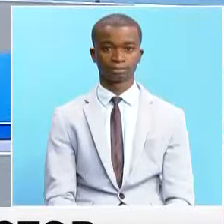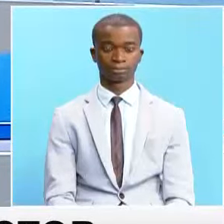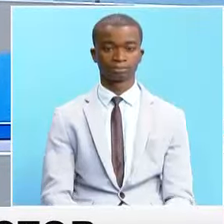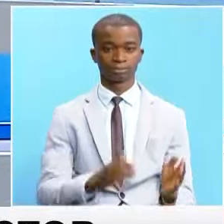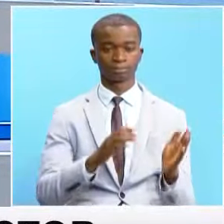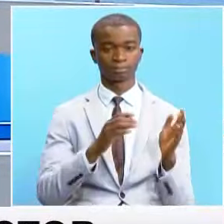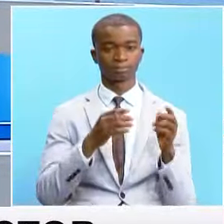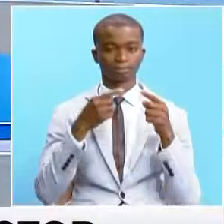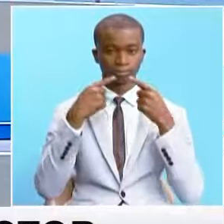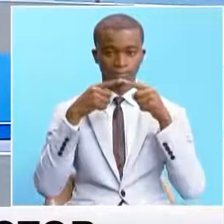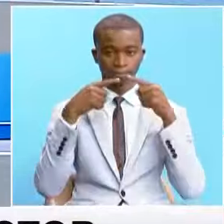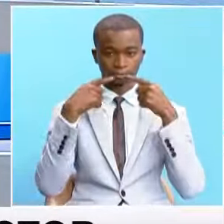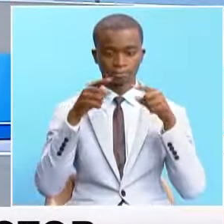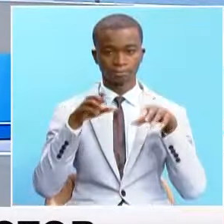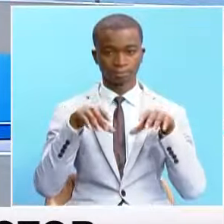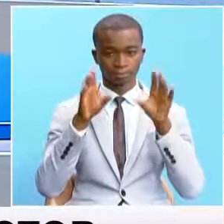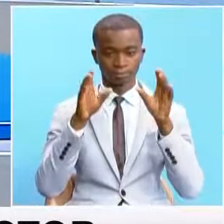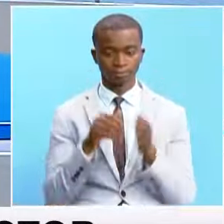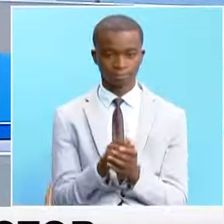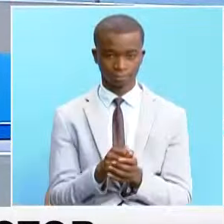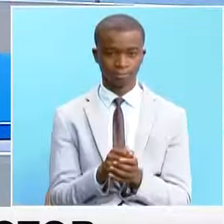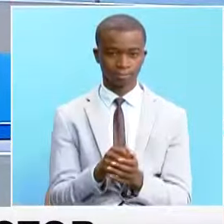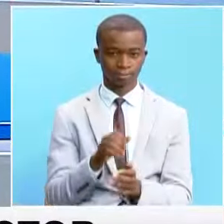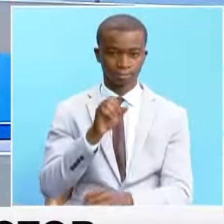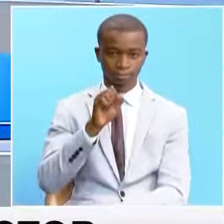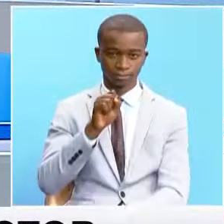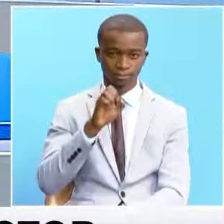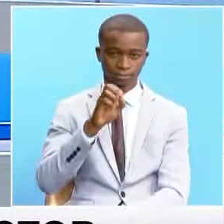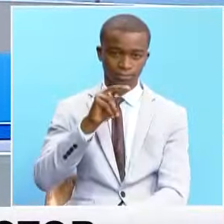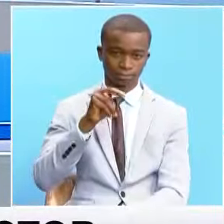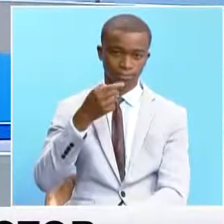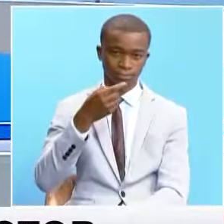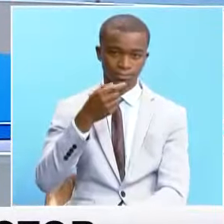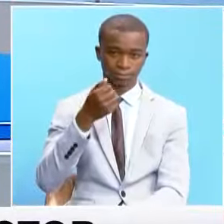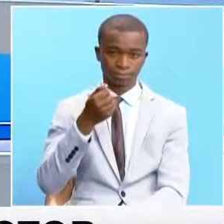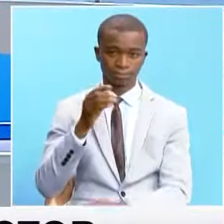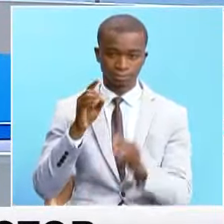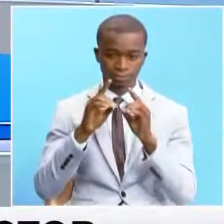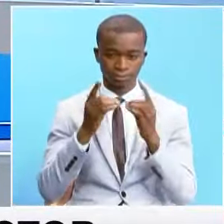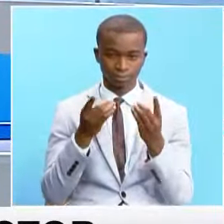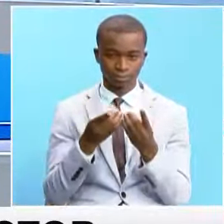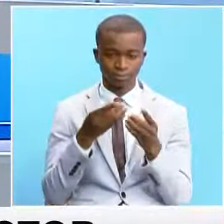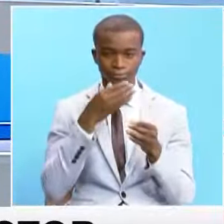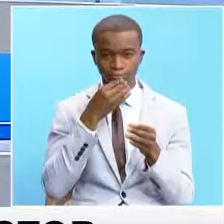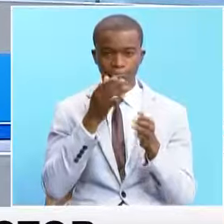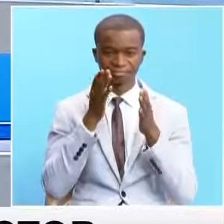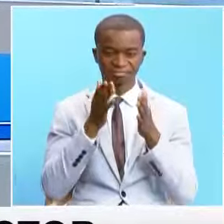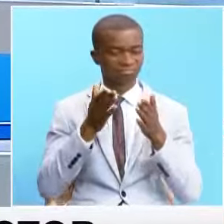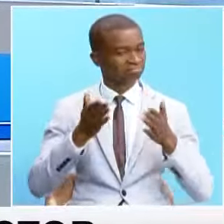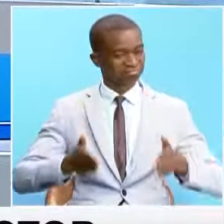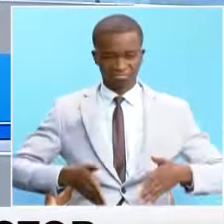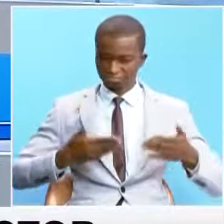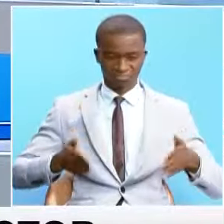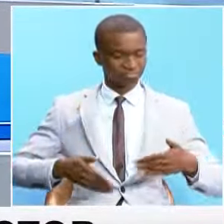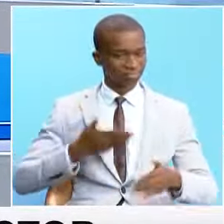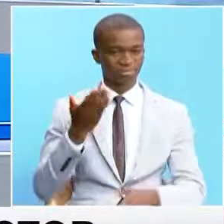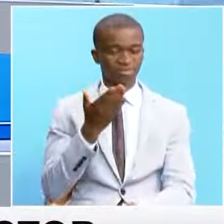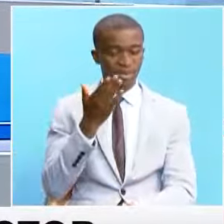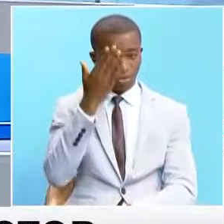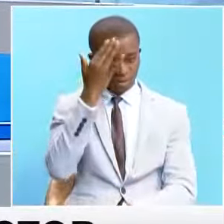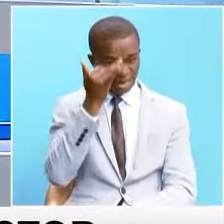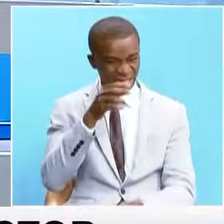We continue with the news. Senga Hill District Commissioner Elizabeth Goma has expressed disappointment with the contractor engaged to construct a